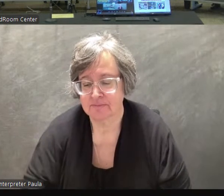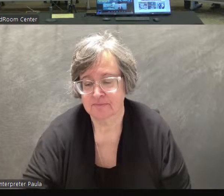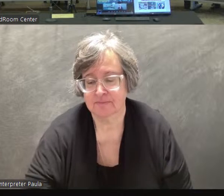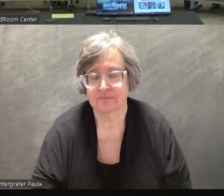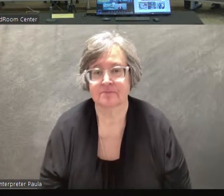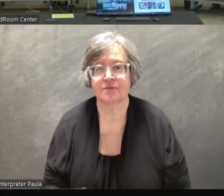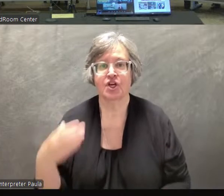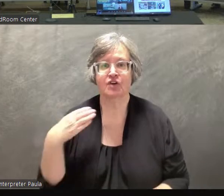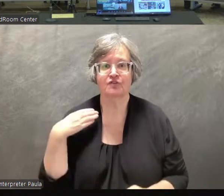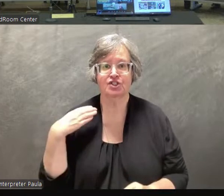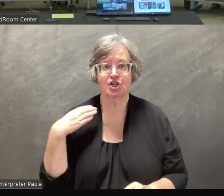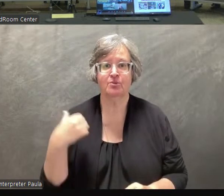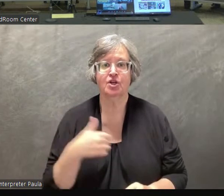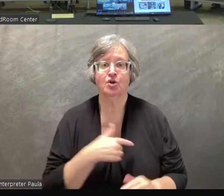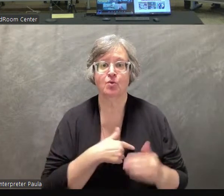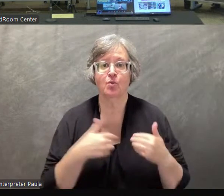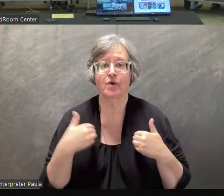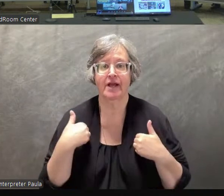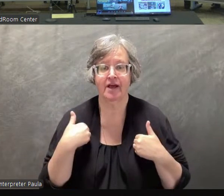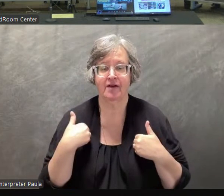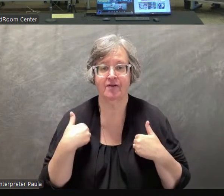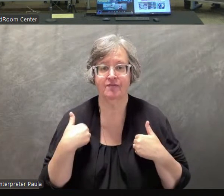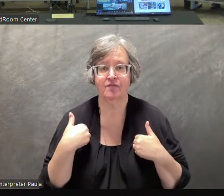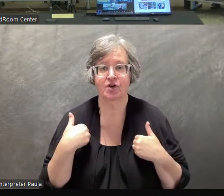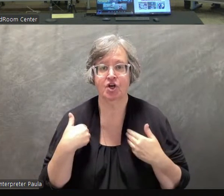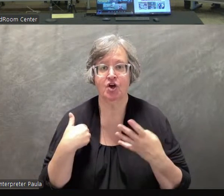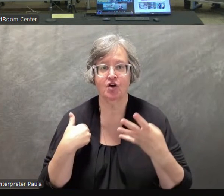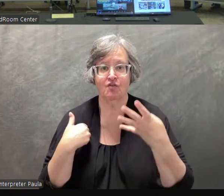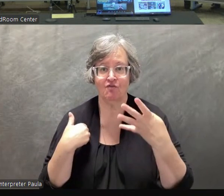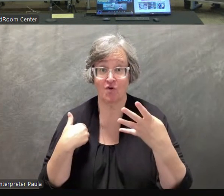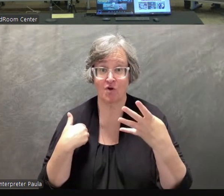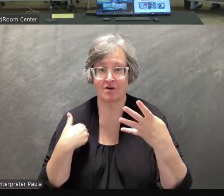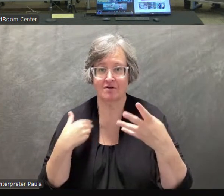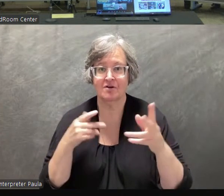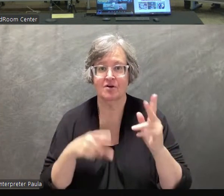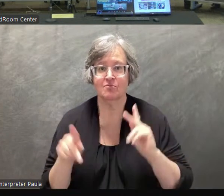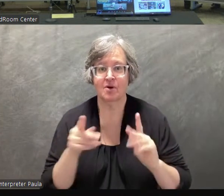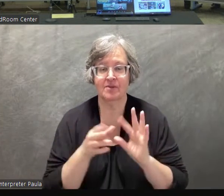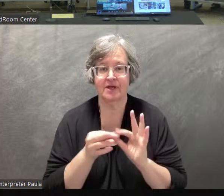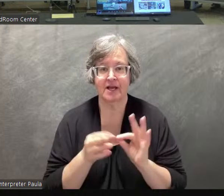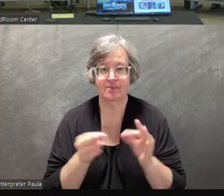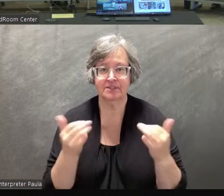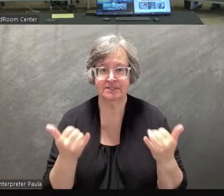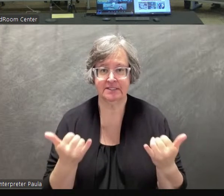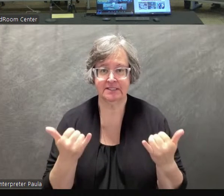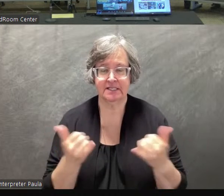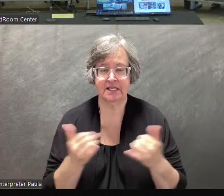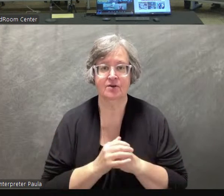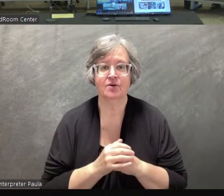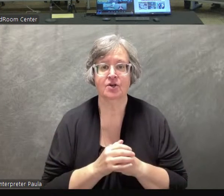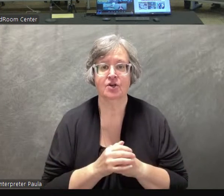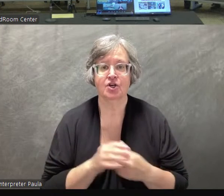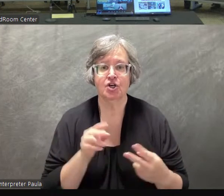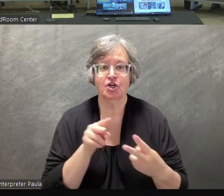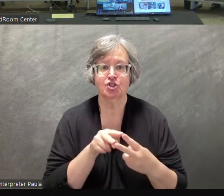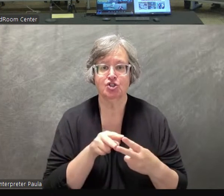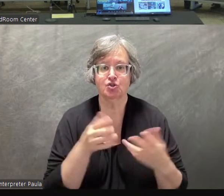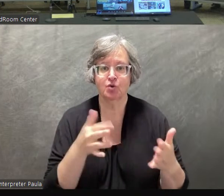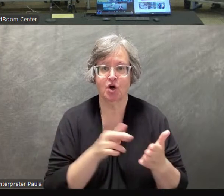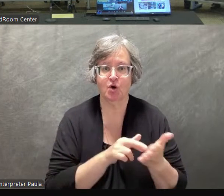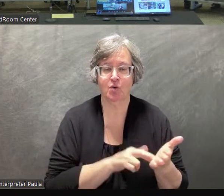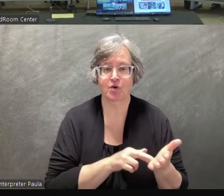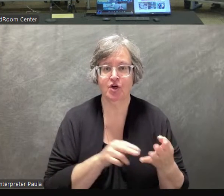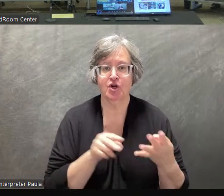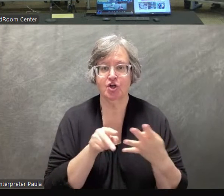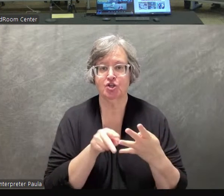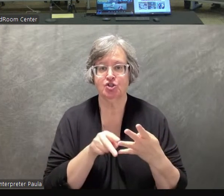Chairman Barclay, we have 4 public comments for today. 2 are registered and 2